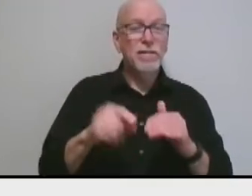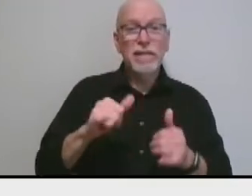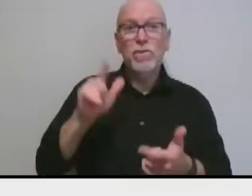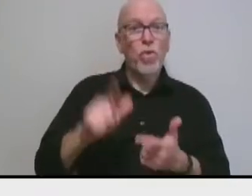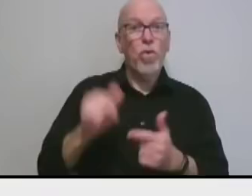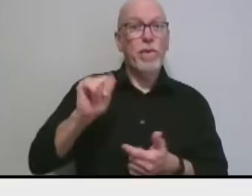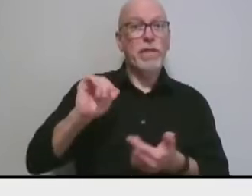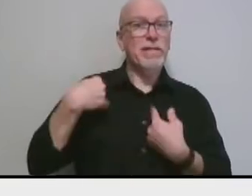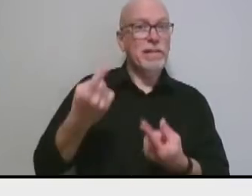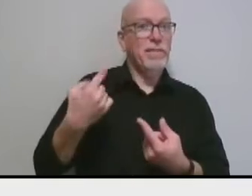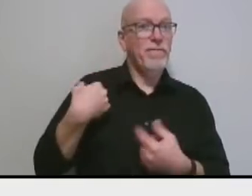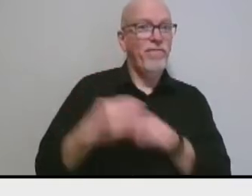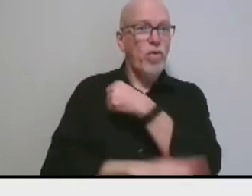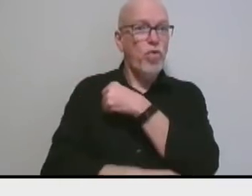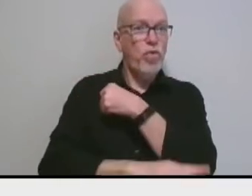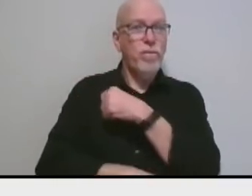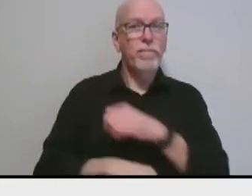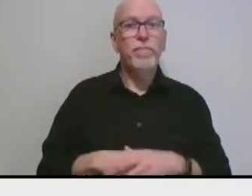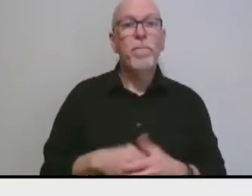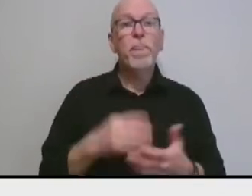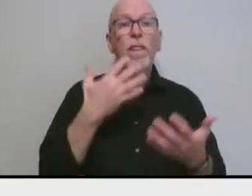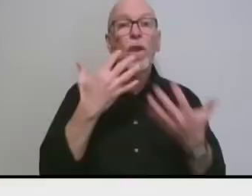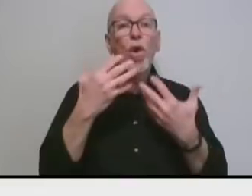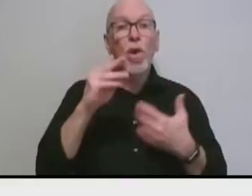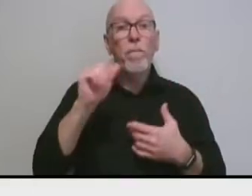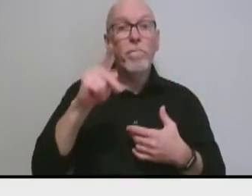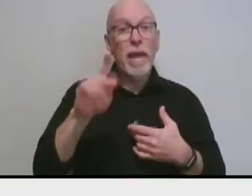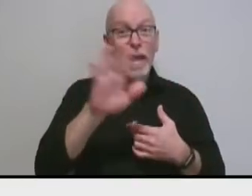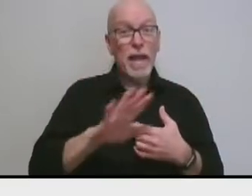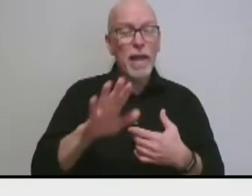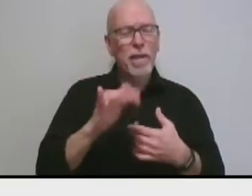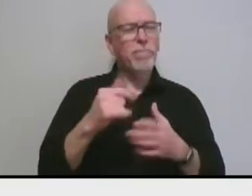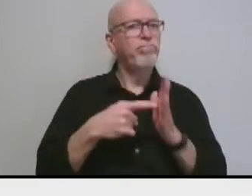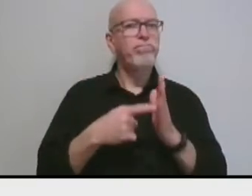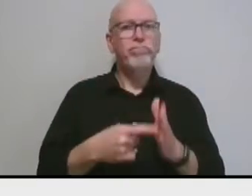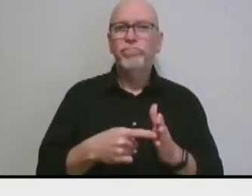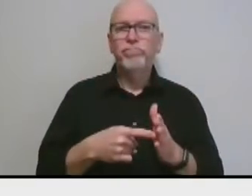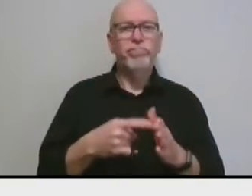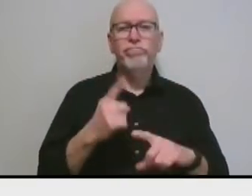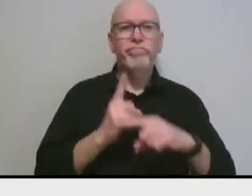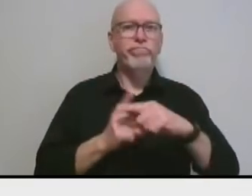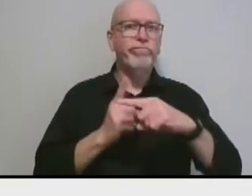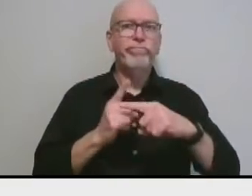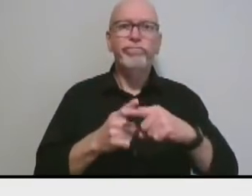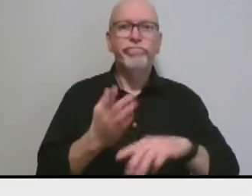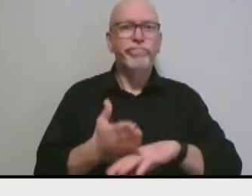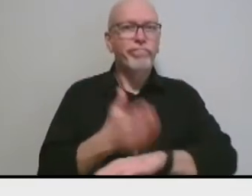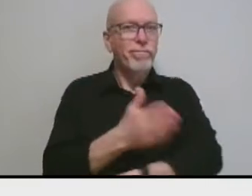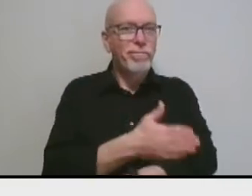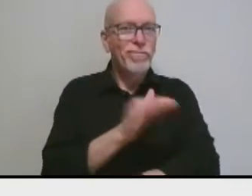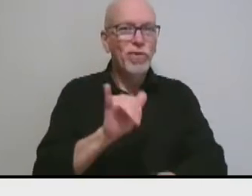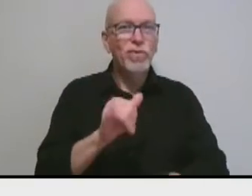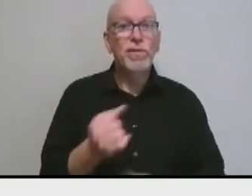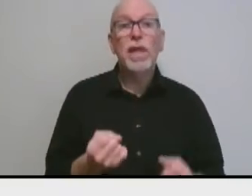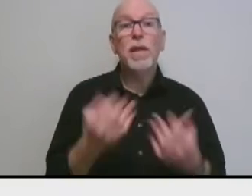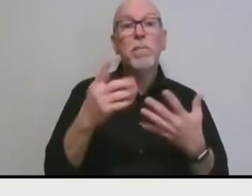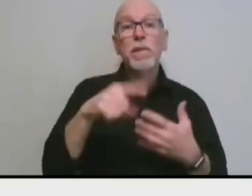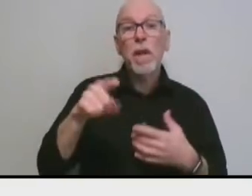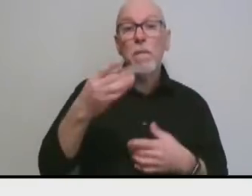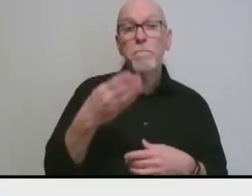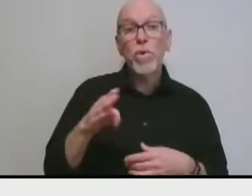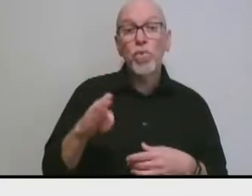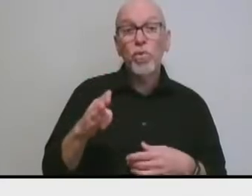the fall. Our color-coded county maps also continue to move in a positive direction. The number of counties in blue on